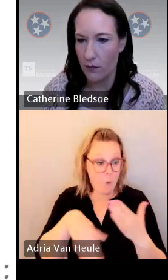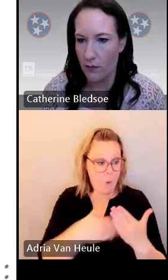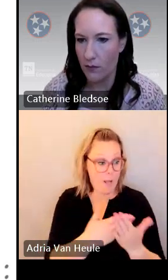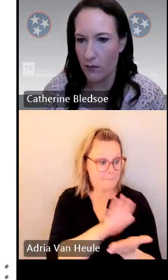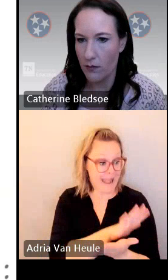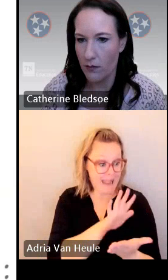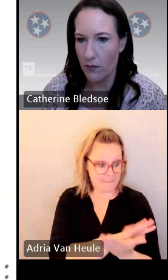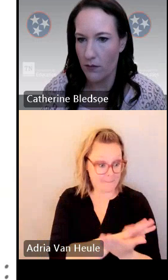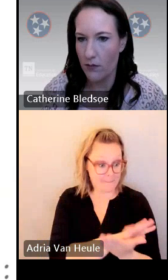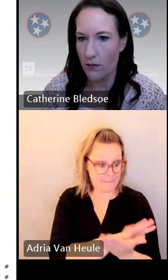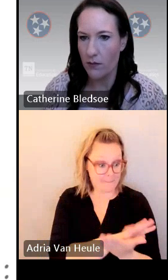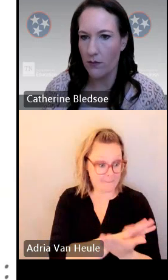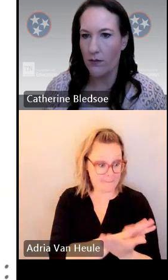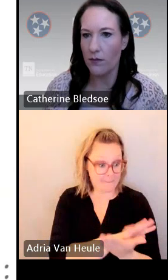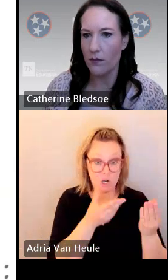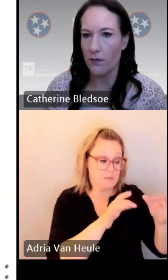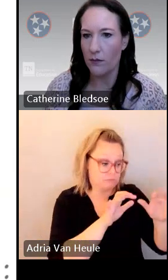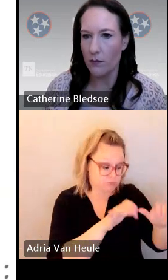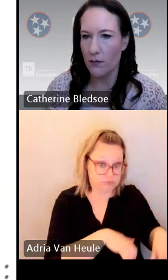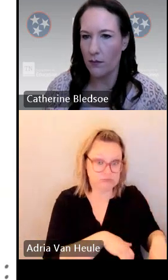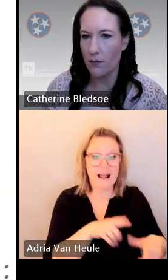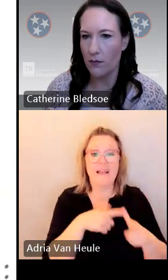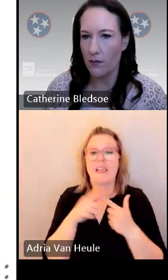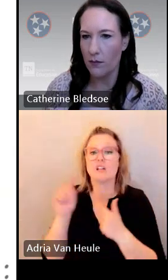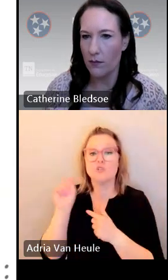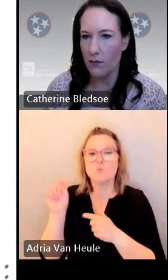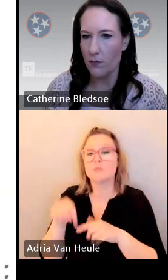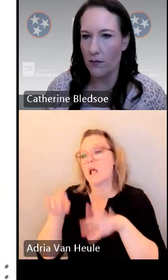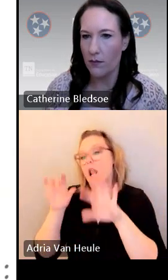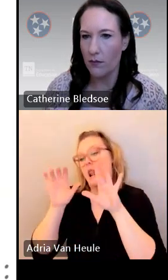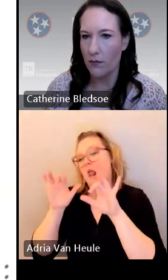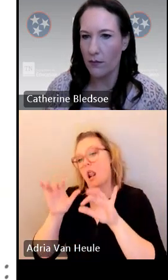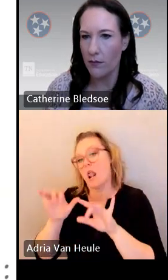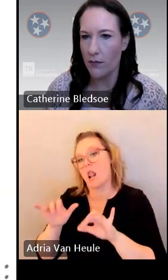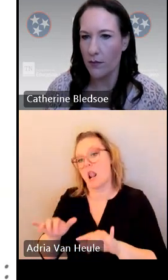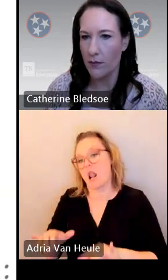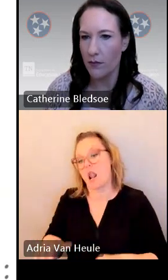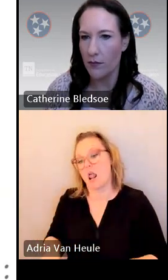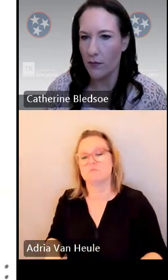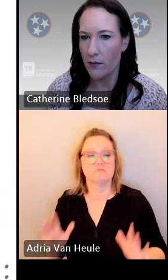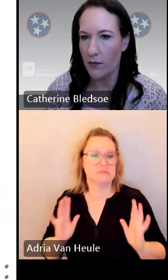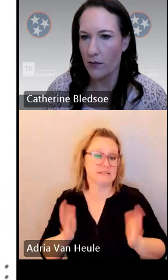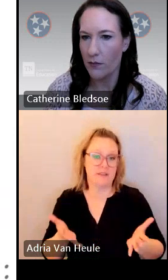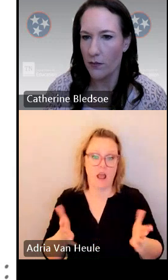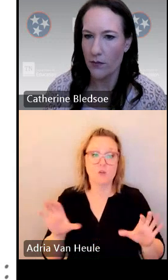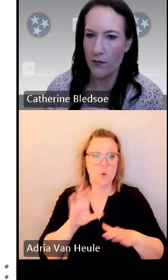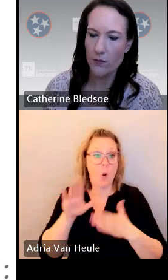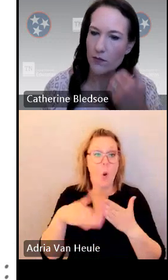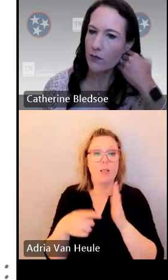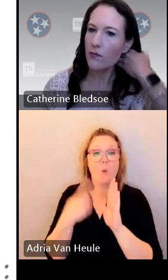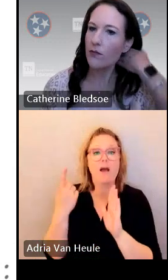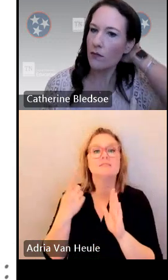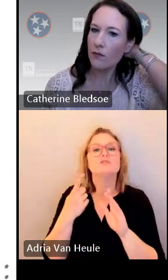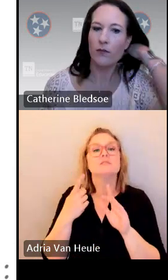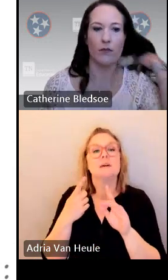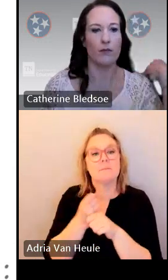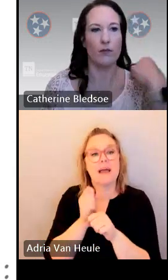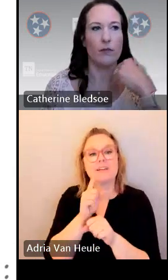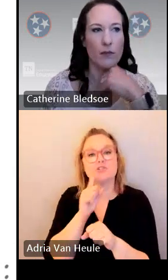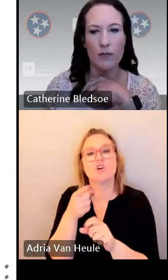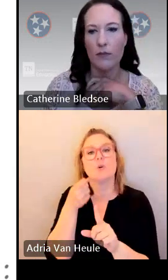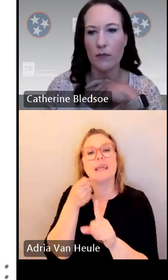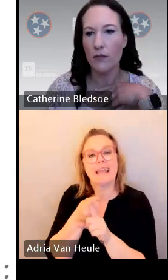have a long time, sure, just that's fine with me if you enter them all at once. Just make sure you hit your deadlines and give yourself plenty